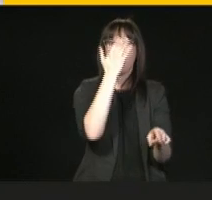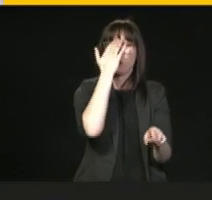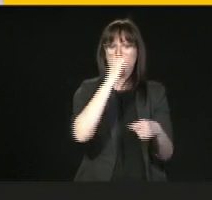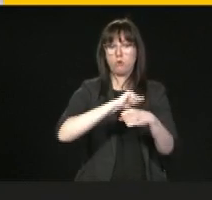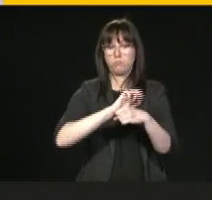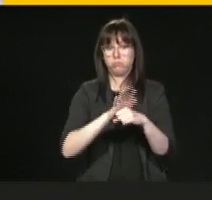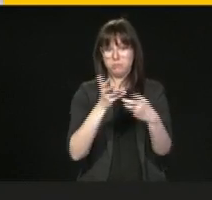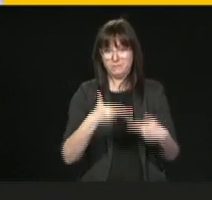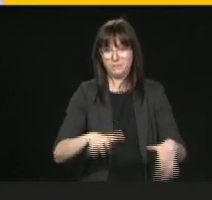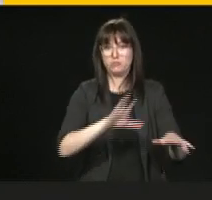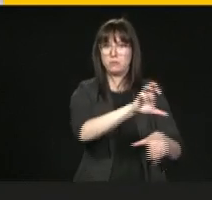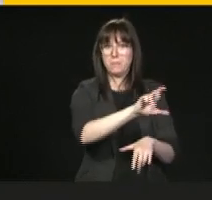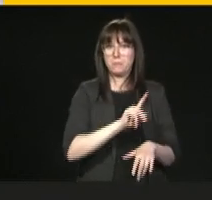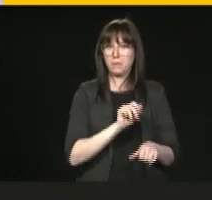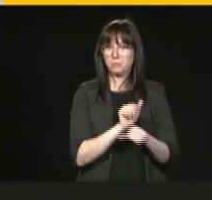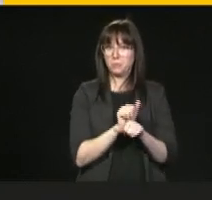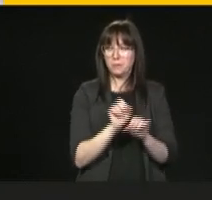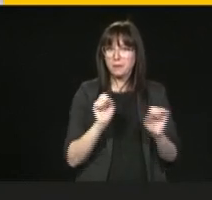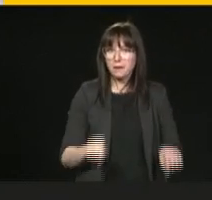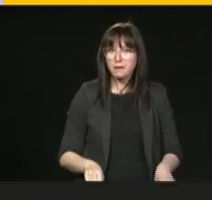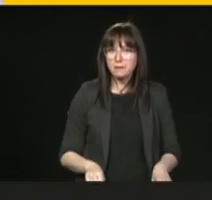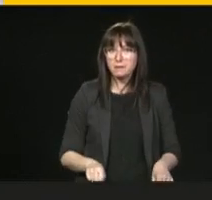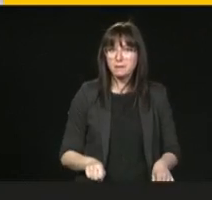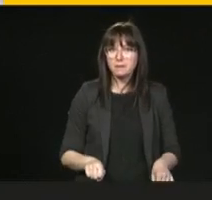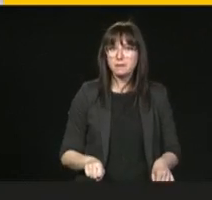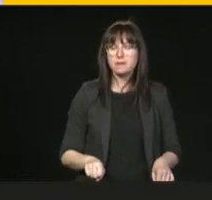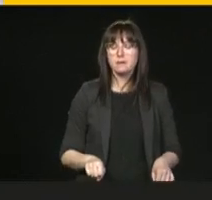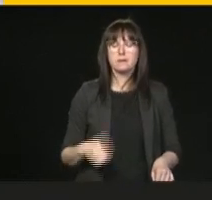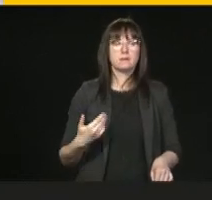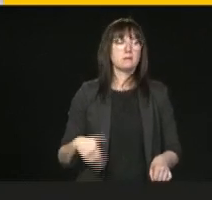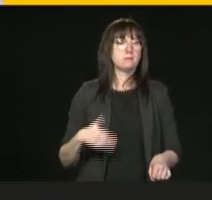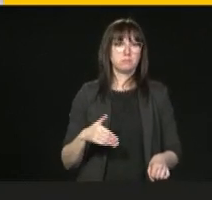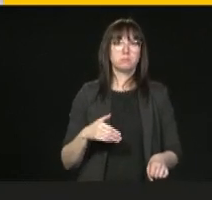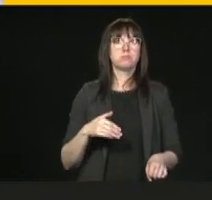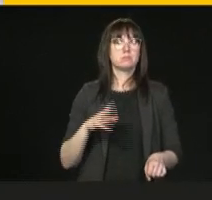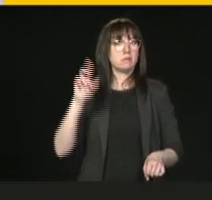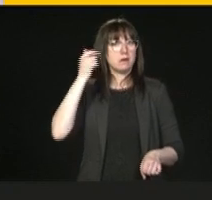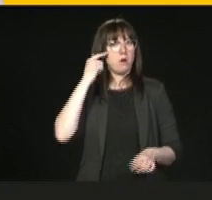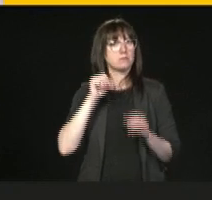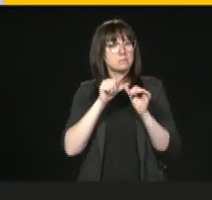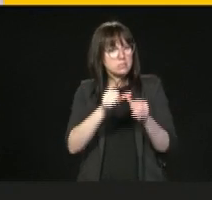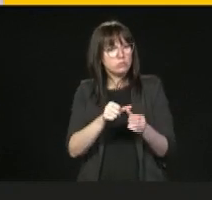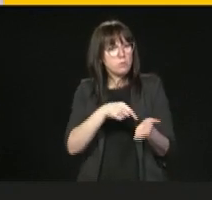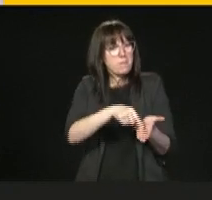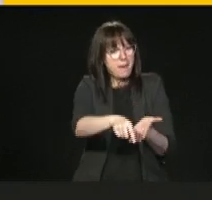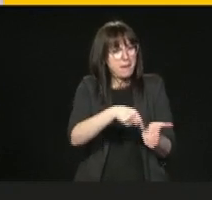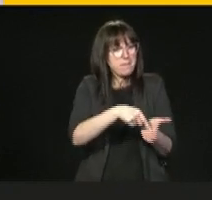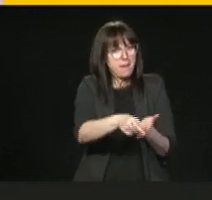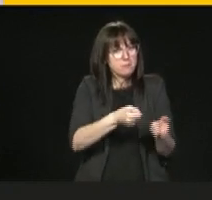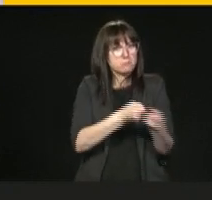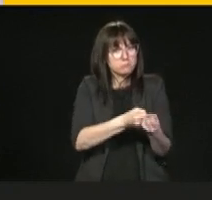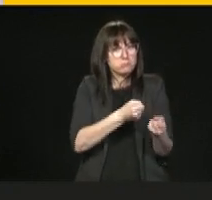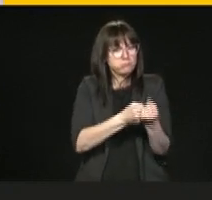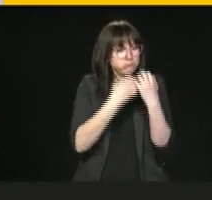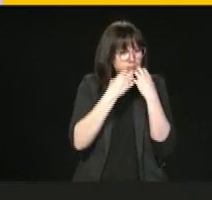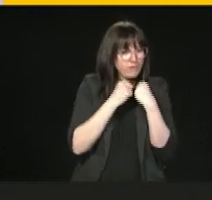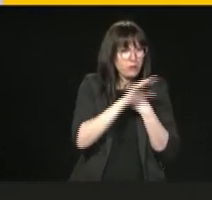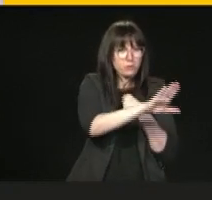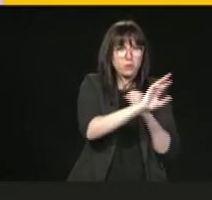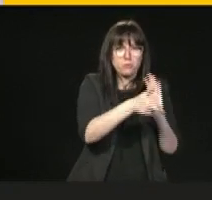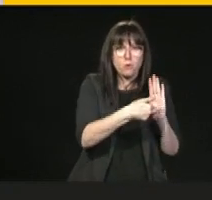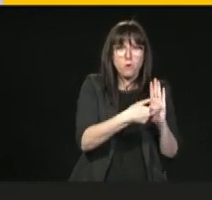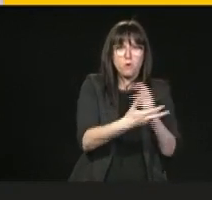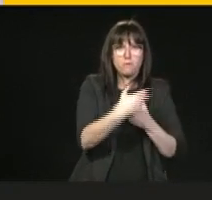job, and allow employers to keep supporting those families who work with them, is a